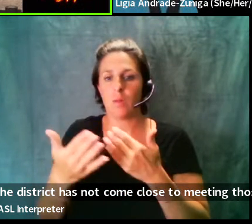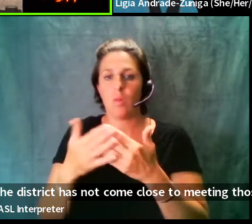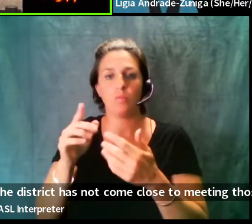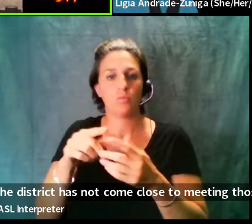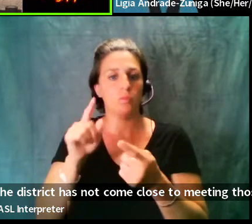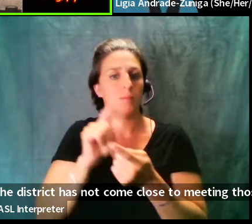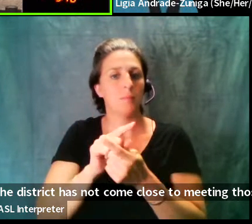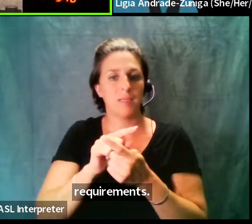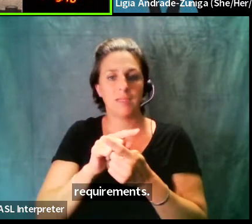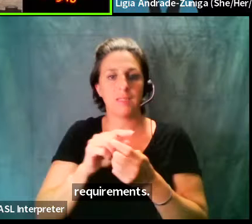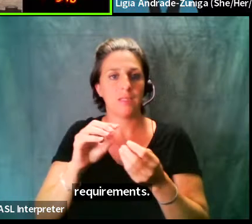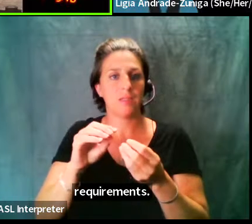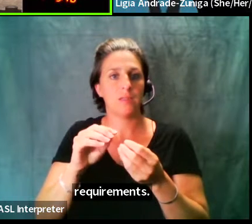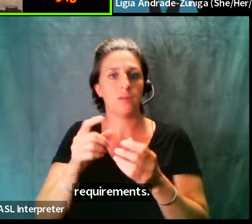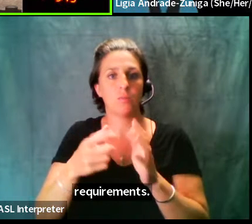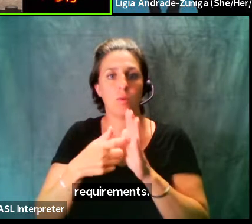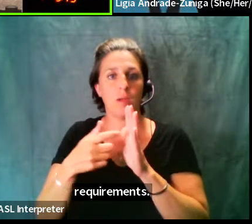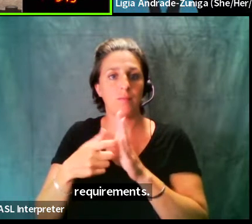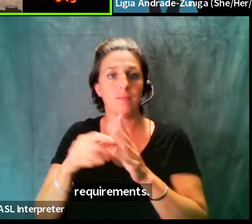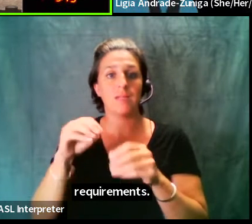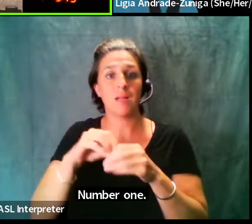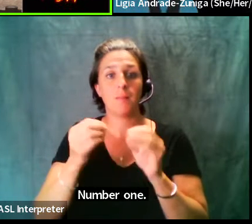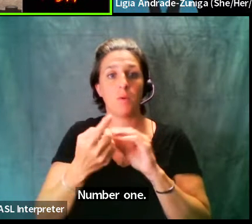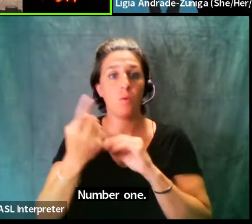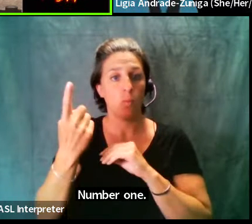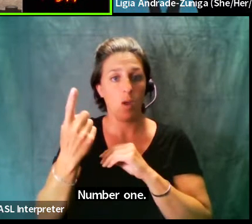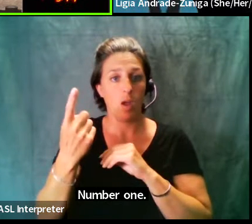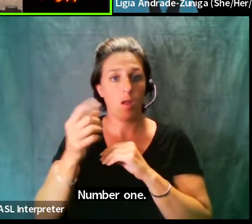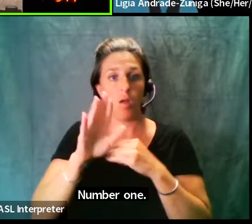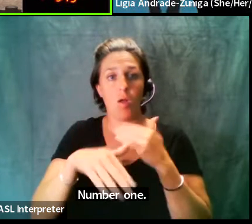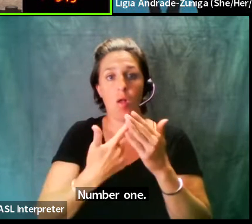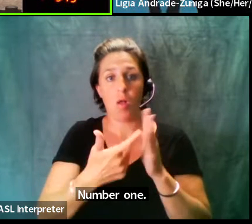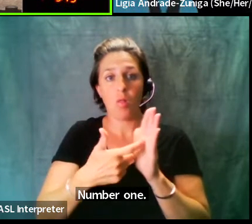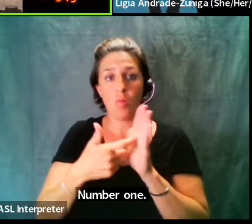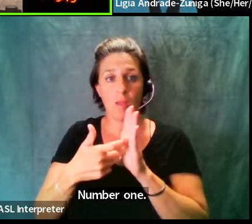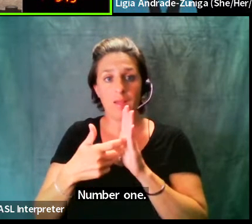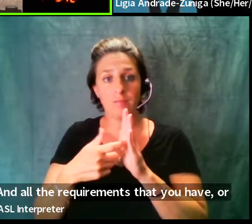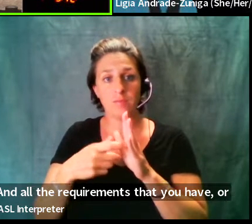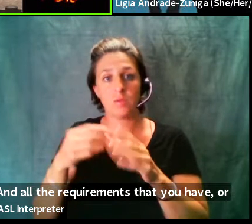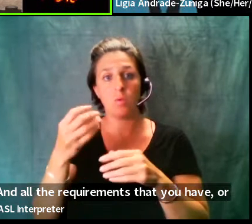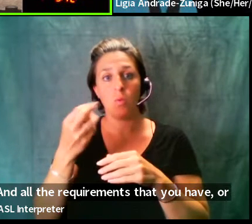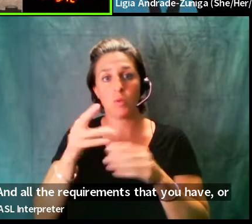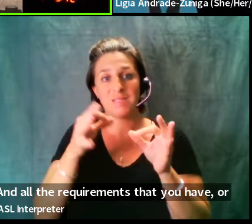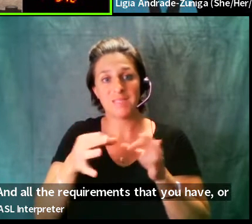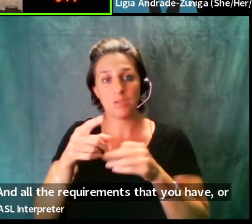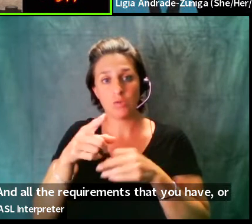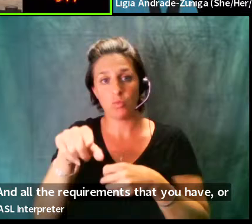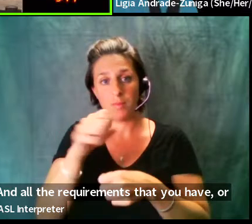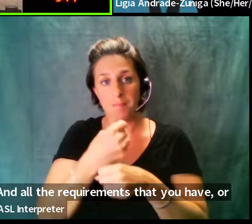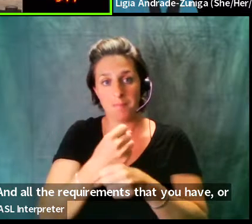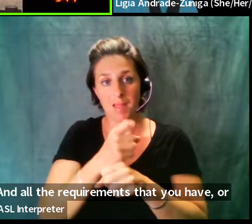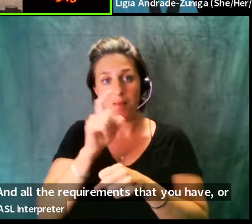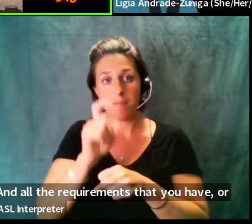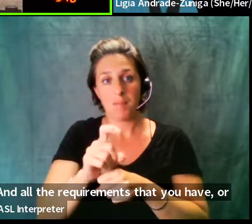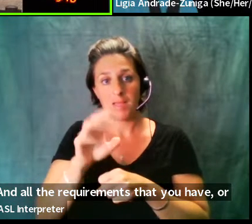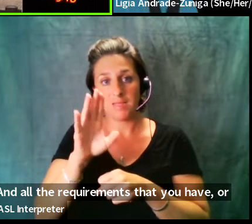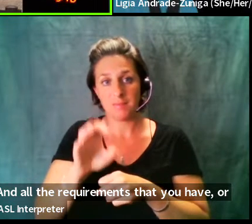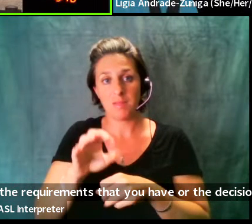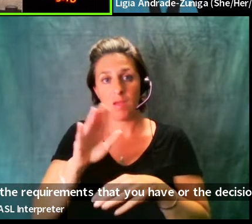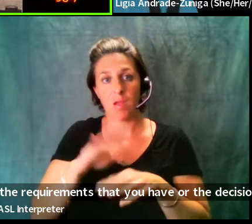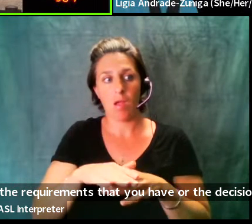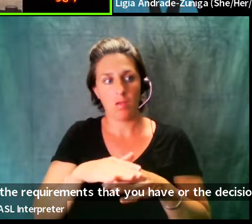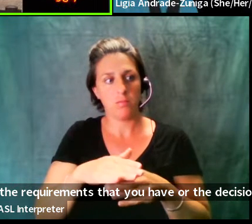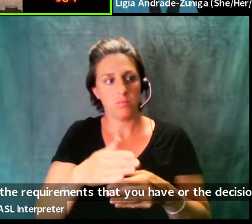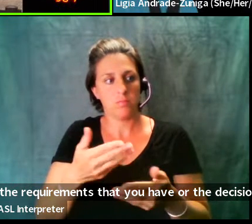one, and all the requirements that you have, or the decisions that you make have to be based on substantial